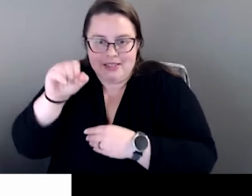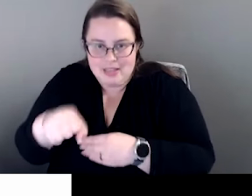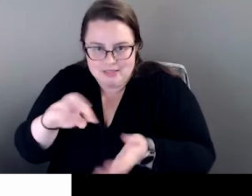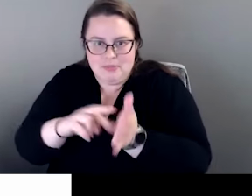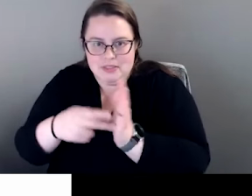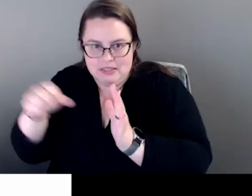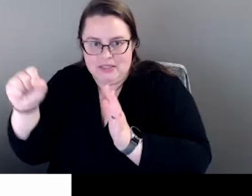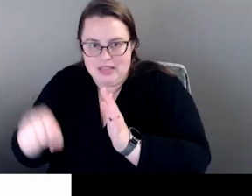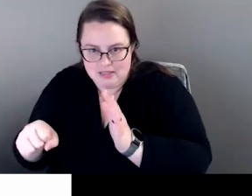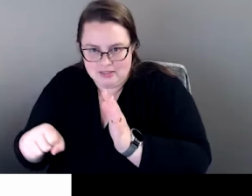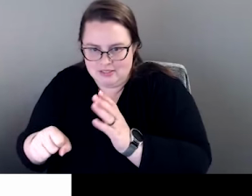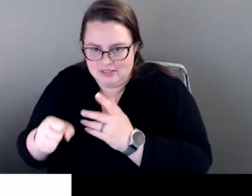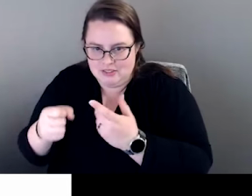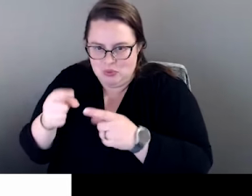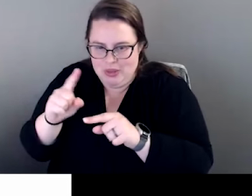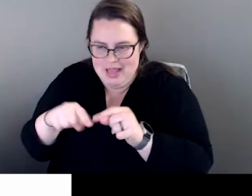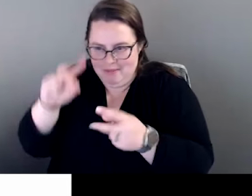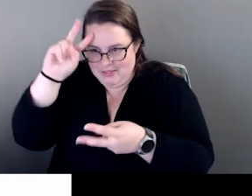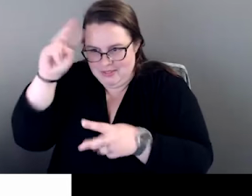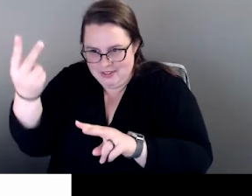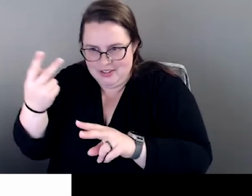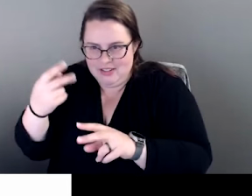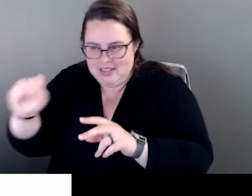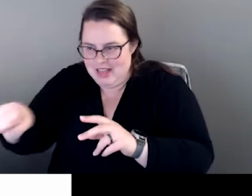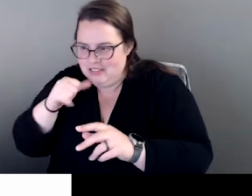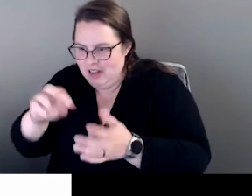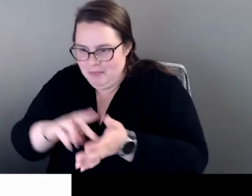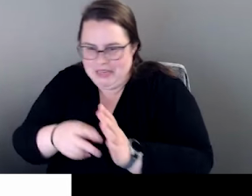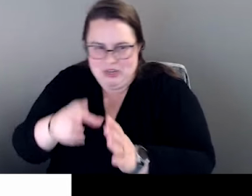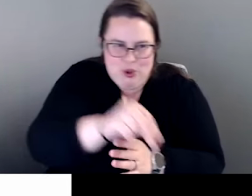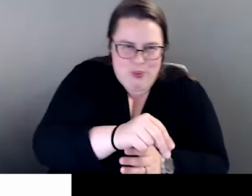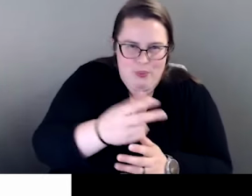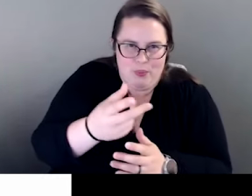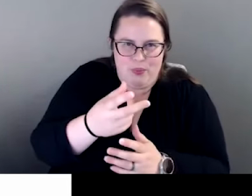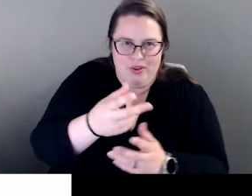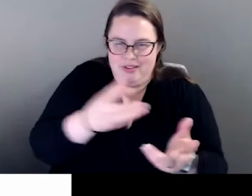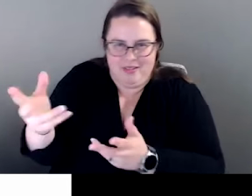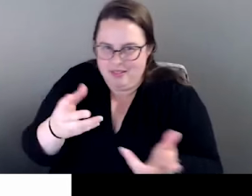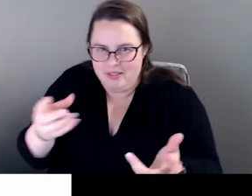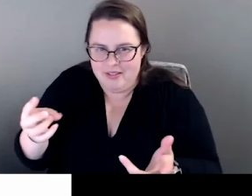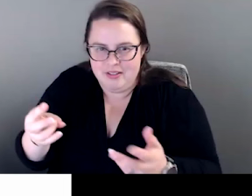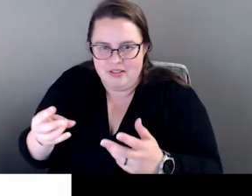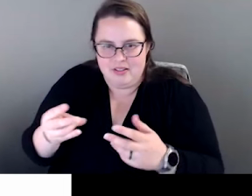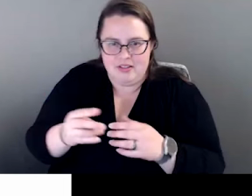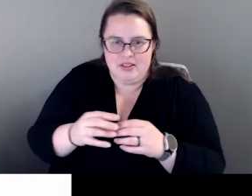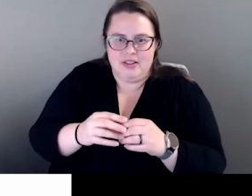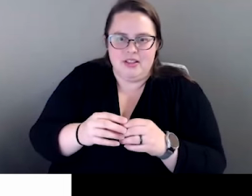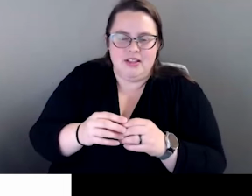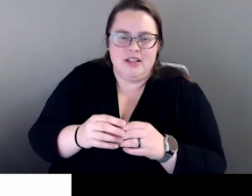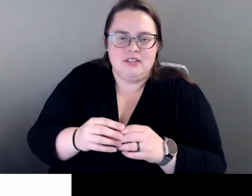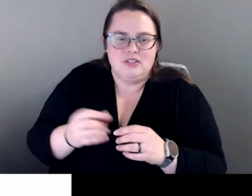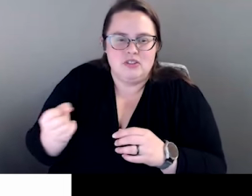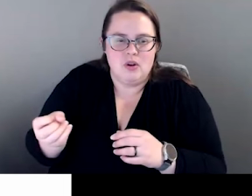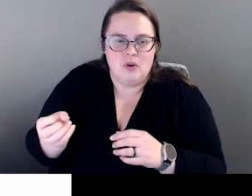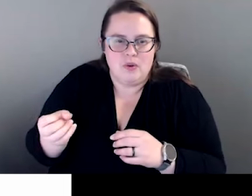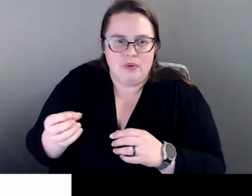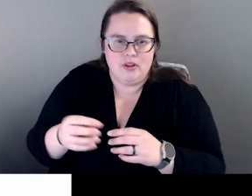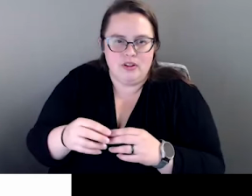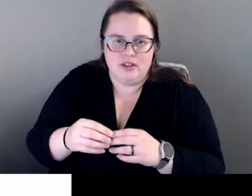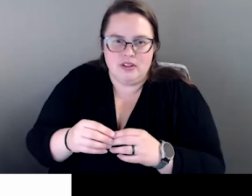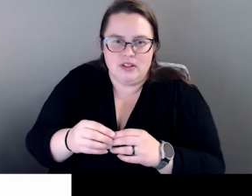kind of no interpretation of it, you know, because yes doesn't mean no, it means yes. So that's Well, and a lot of our